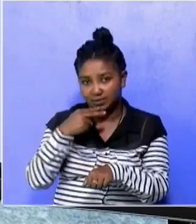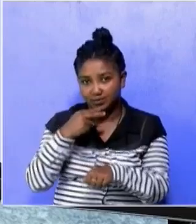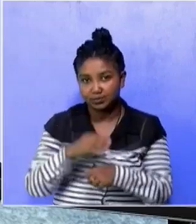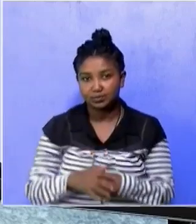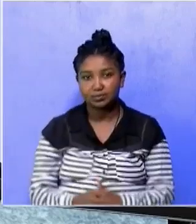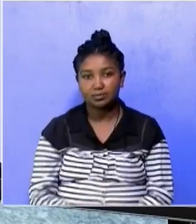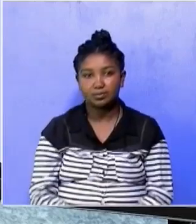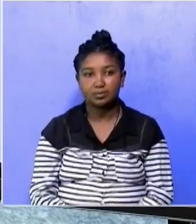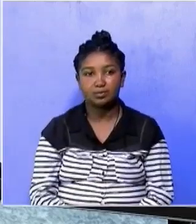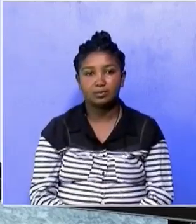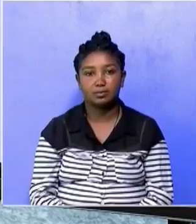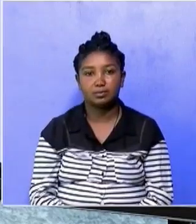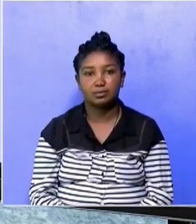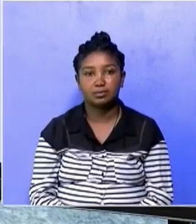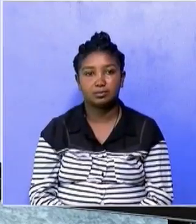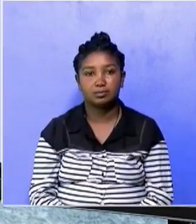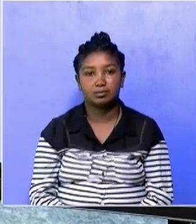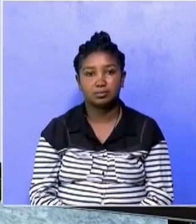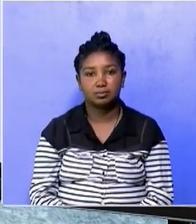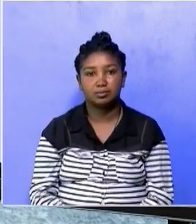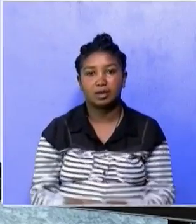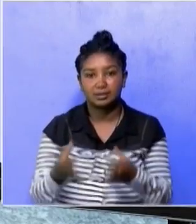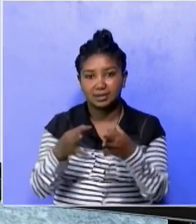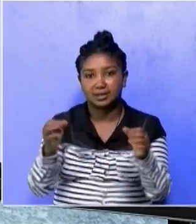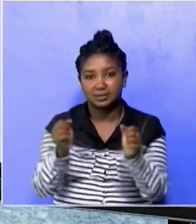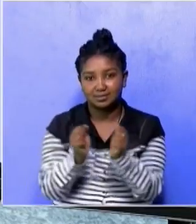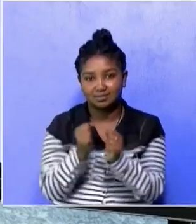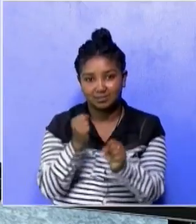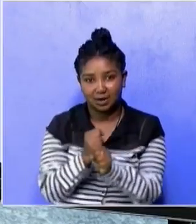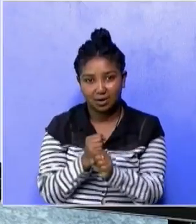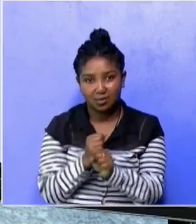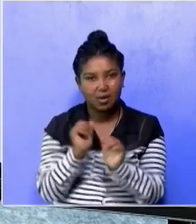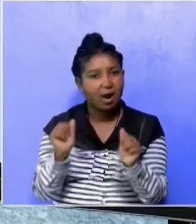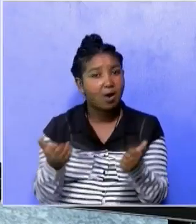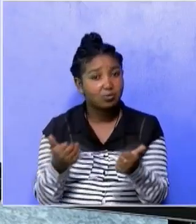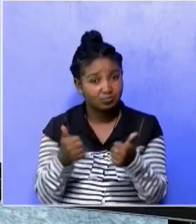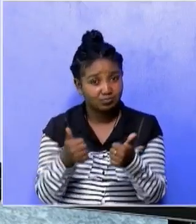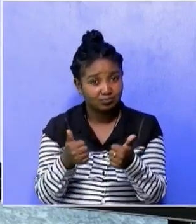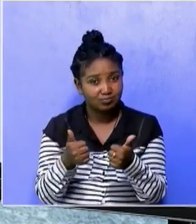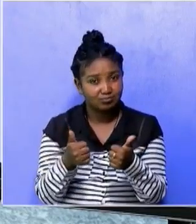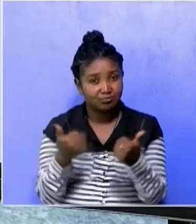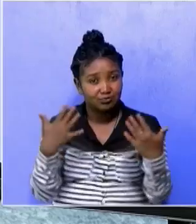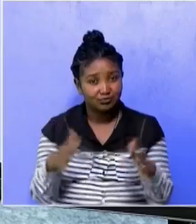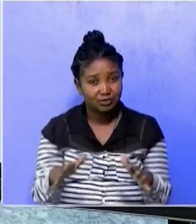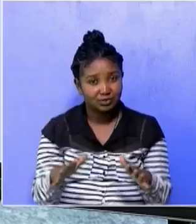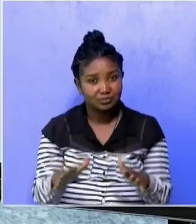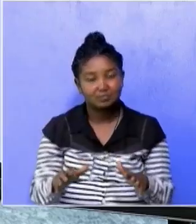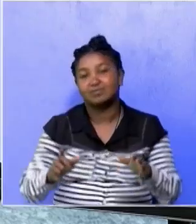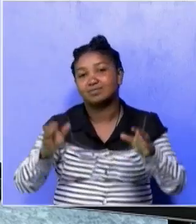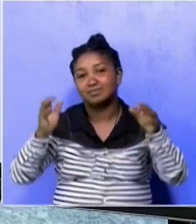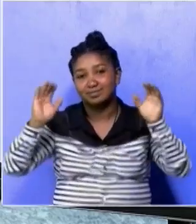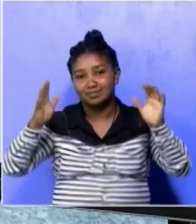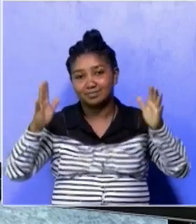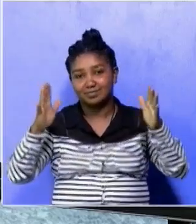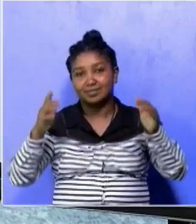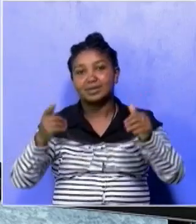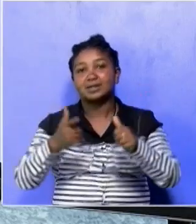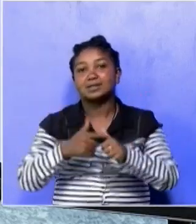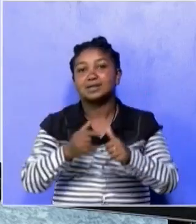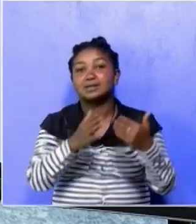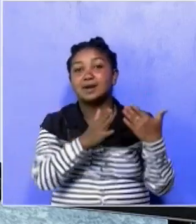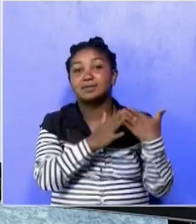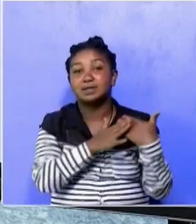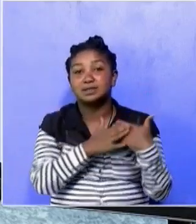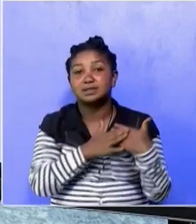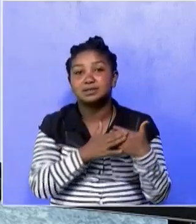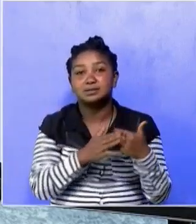right? So let's make sentences. How did it? Very interesting one. The subject is depend